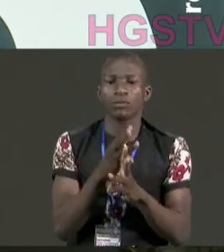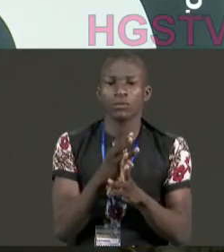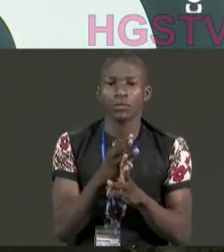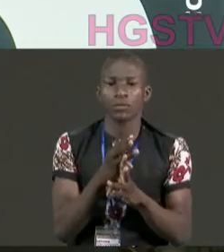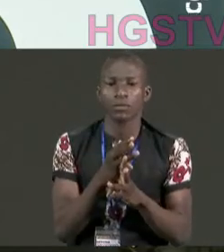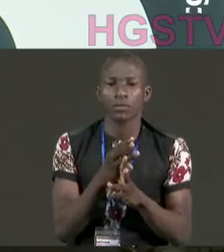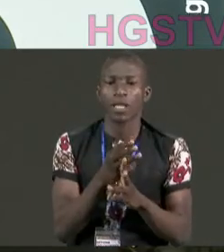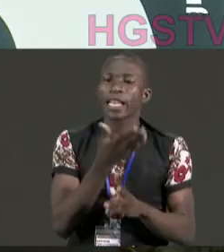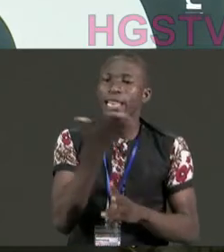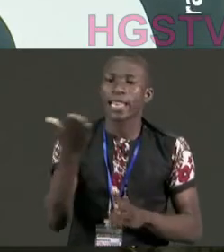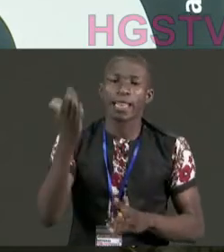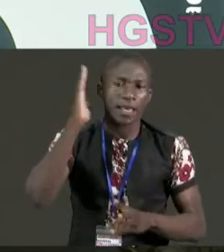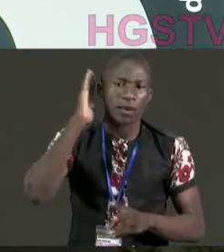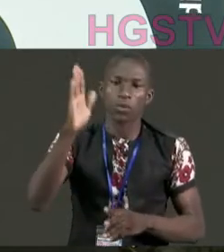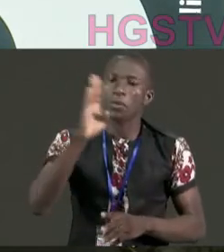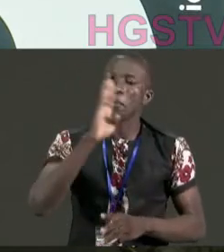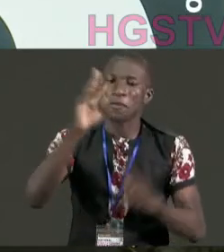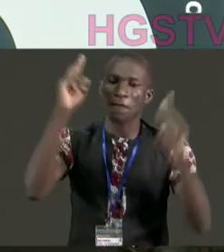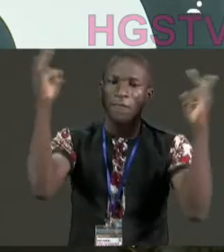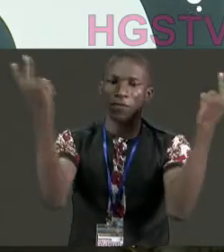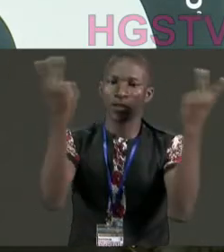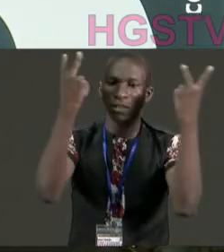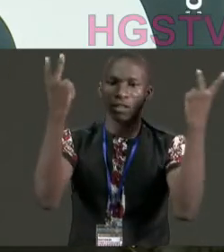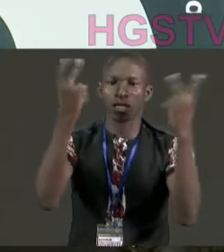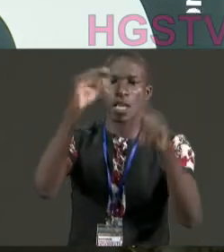and there will be victory at last.